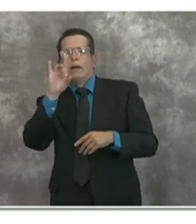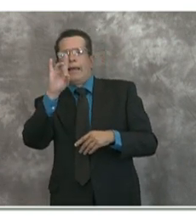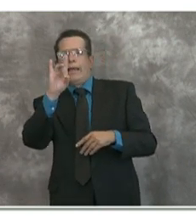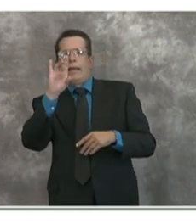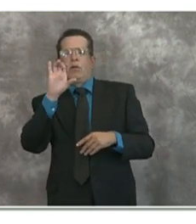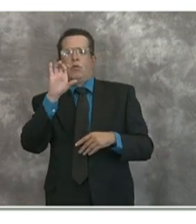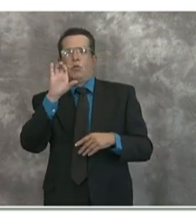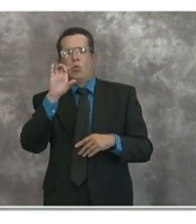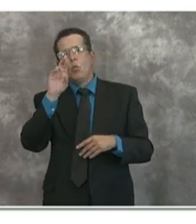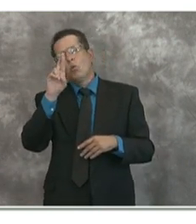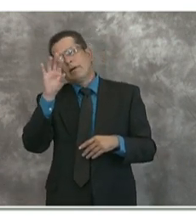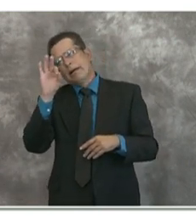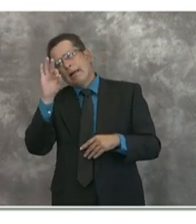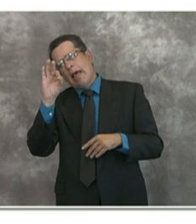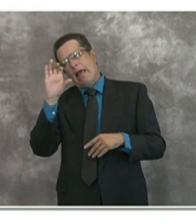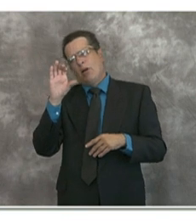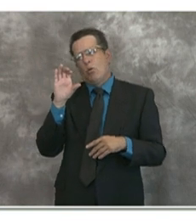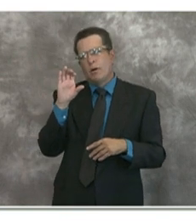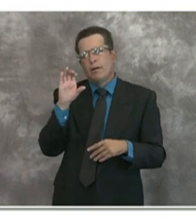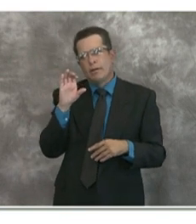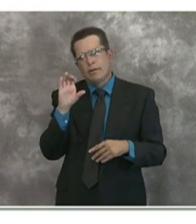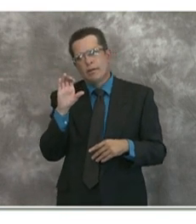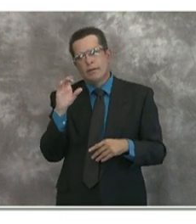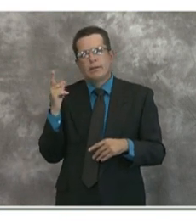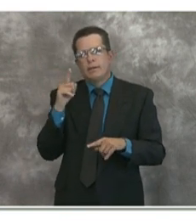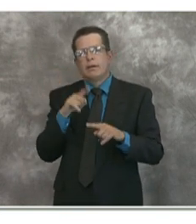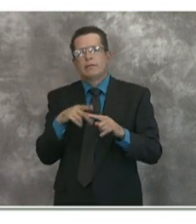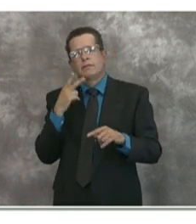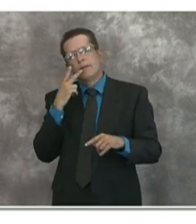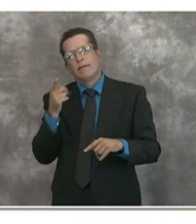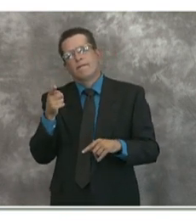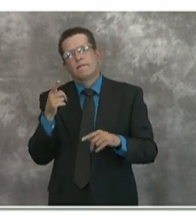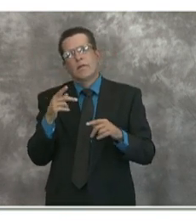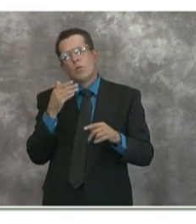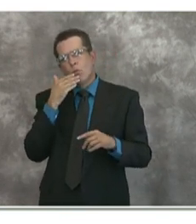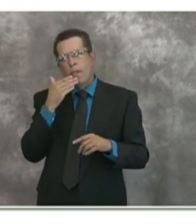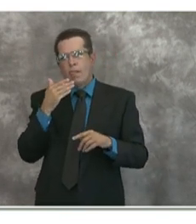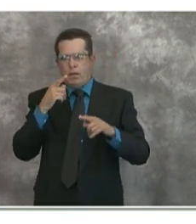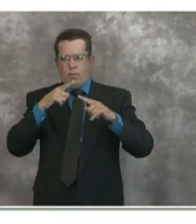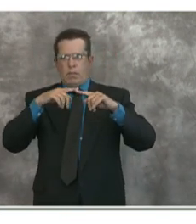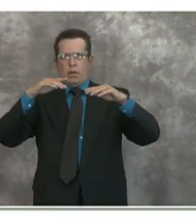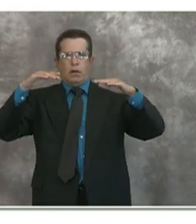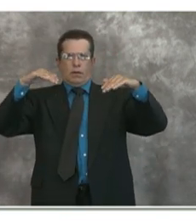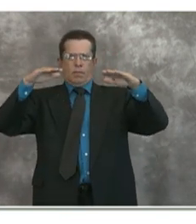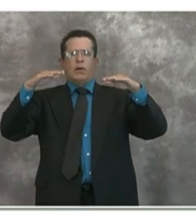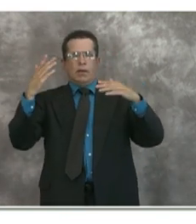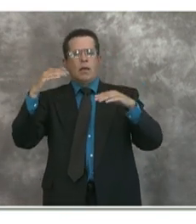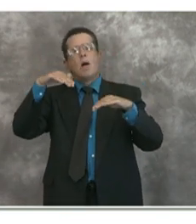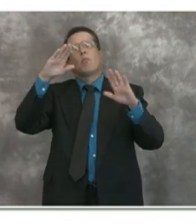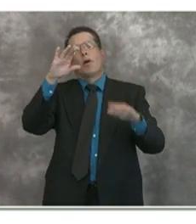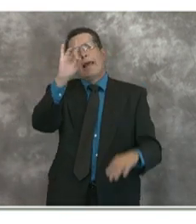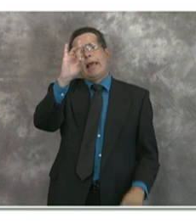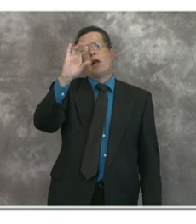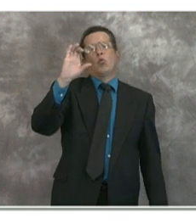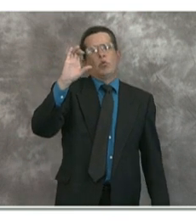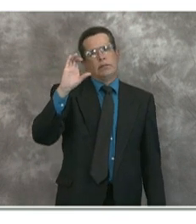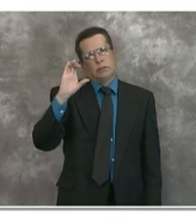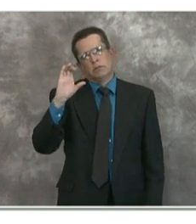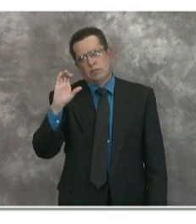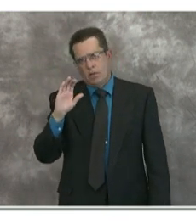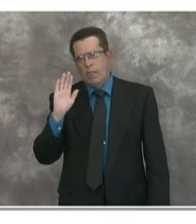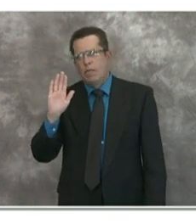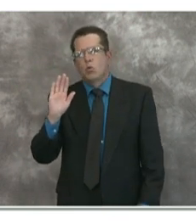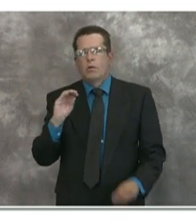800 or 900, and I can't see that very well, but in the upper 800s.